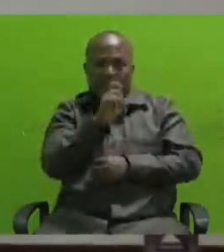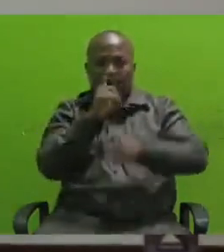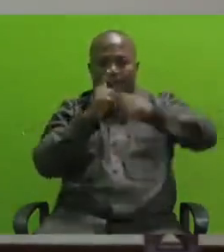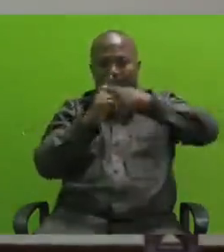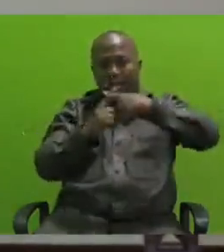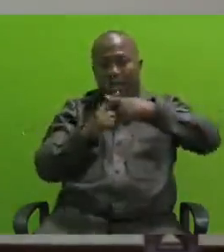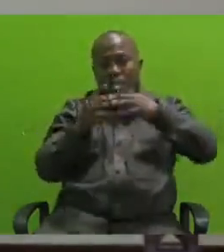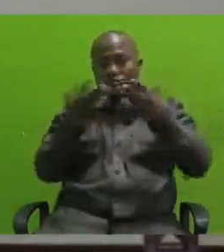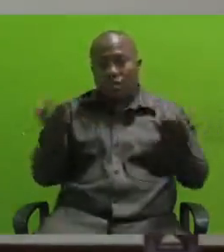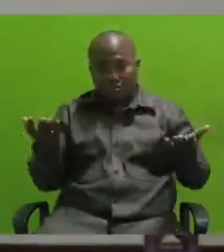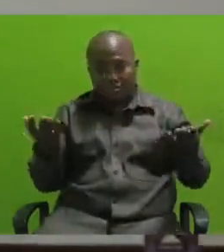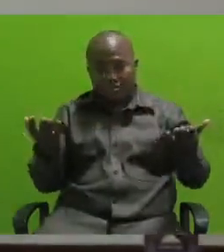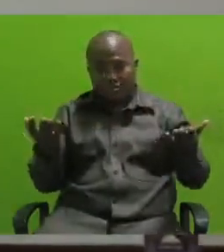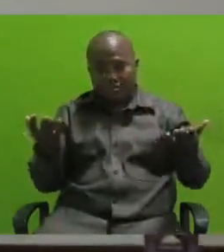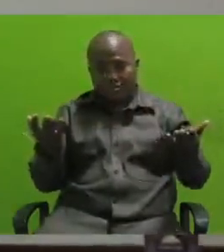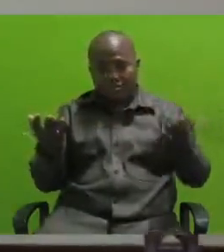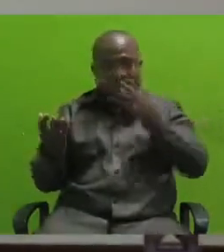Plus 5